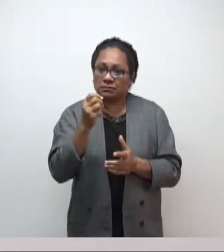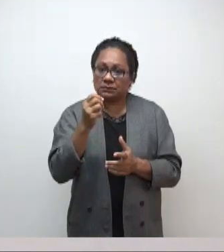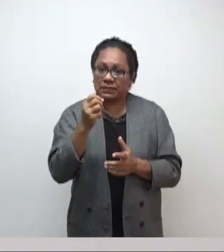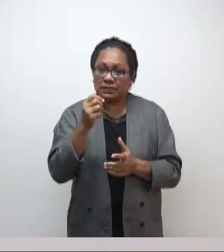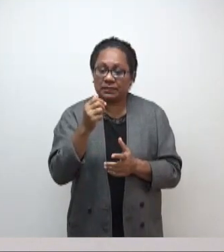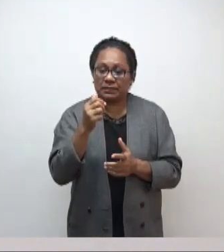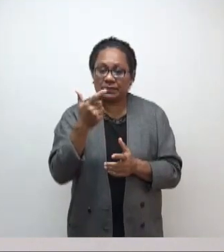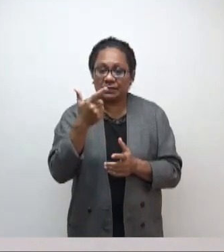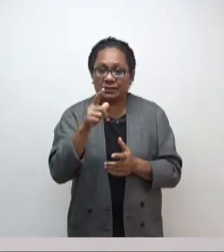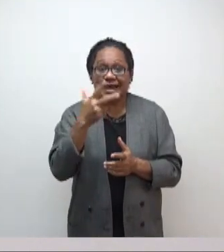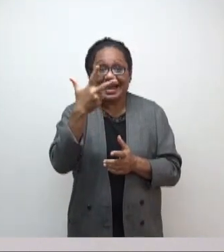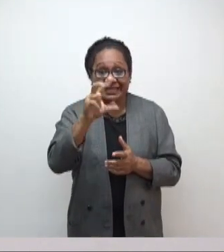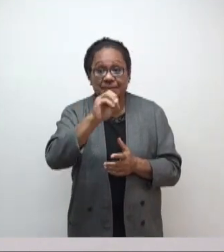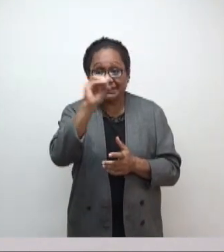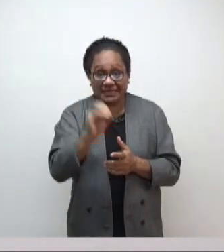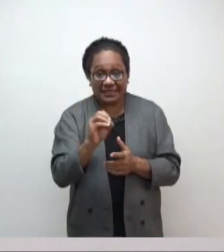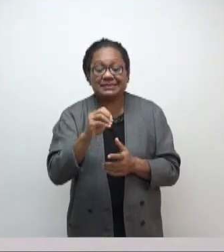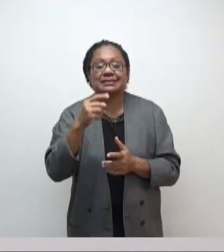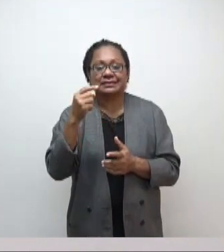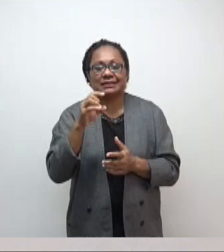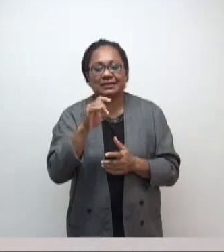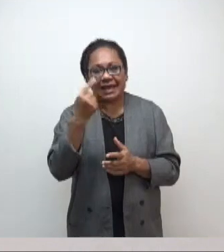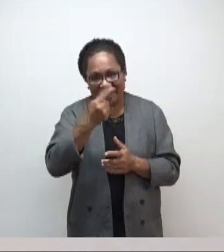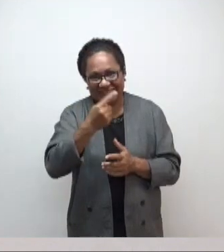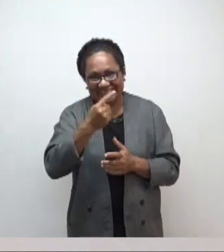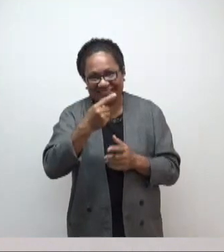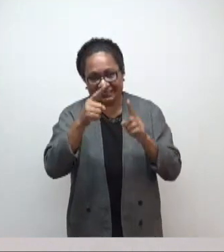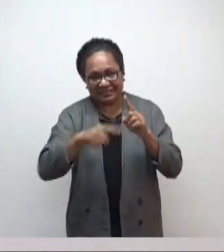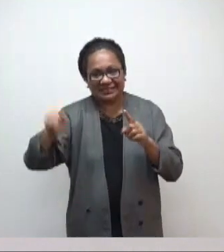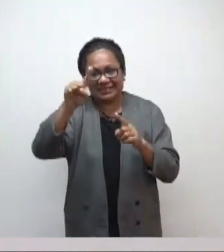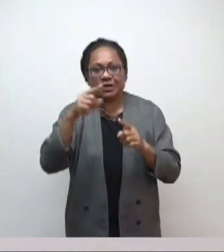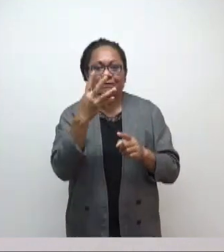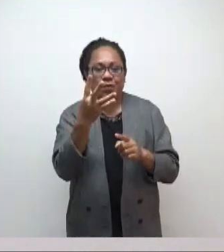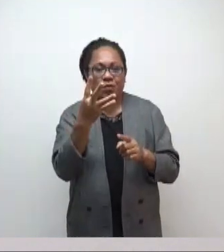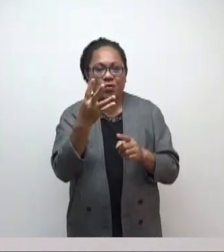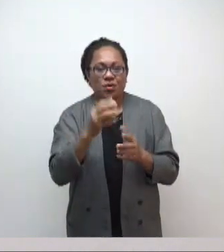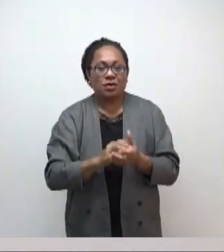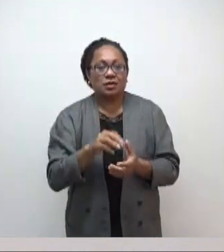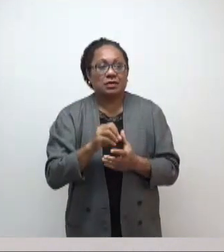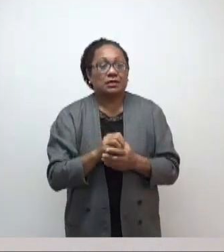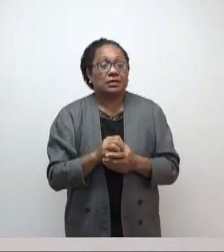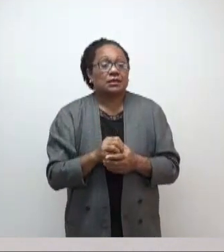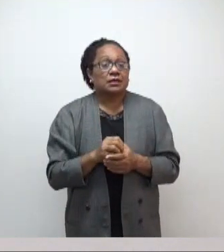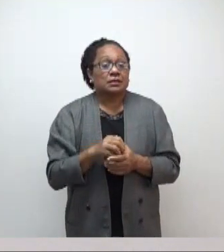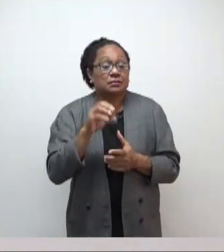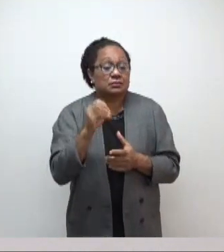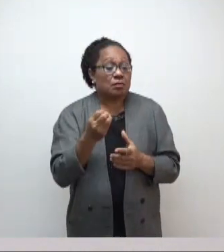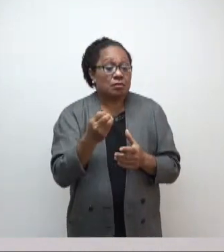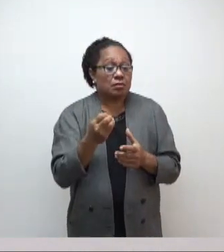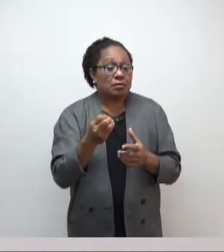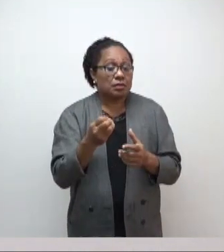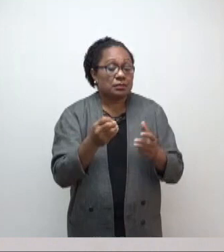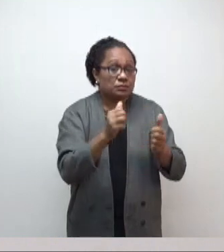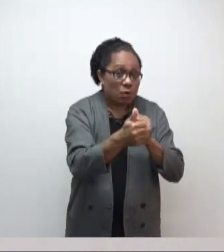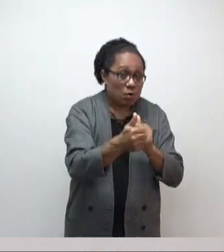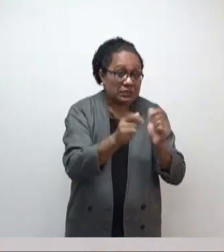we expect that all businesses will fully reopen to fully vaccinated Fijians. All sports,